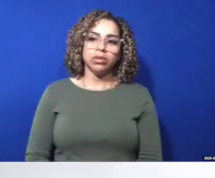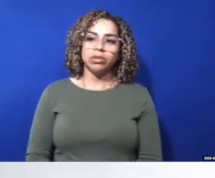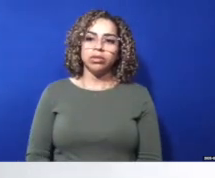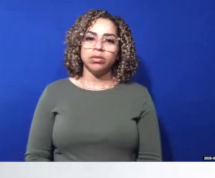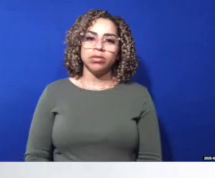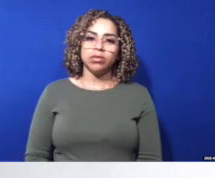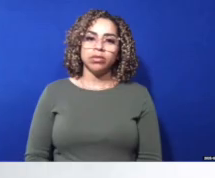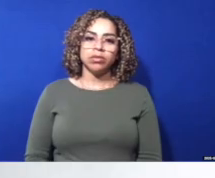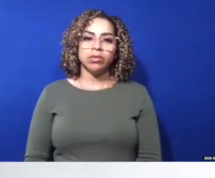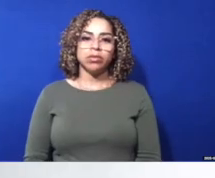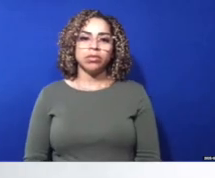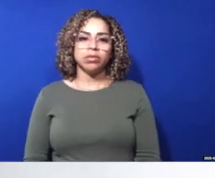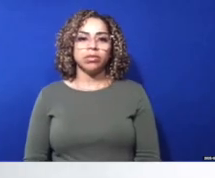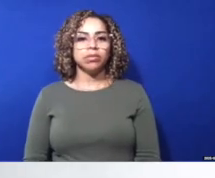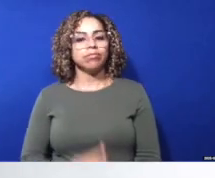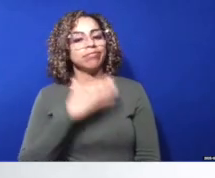Thanks, Nicole.